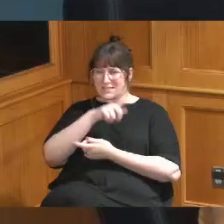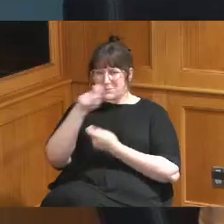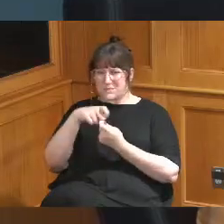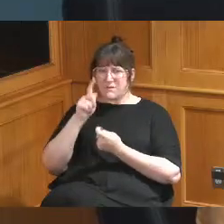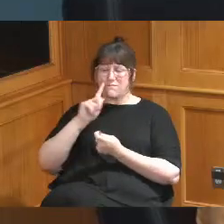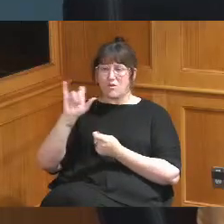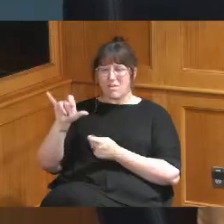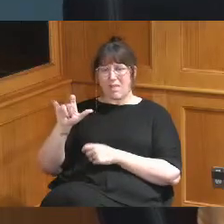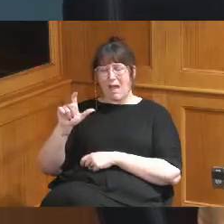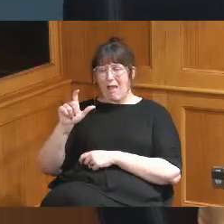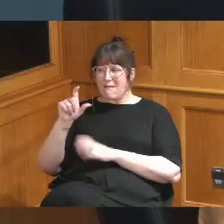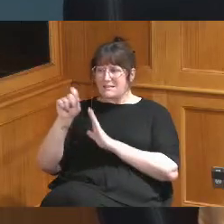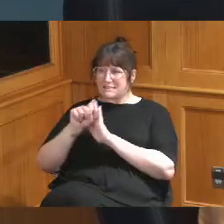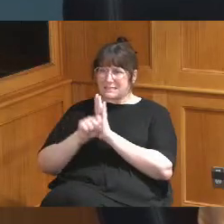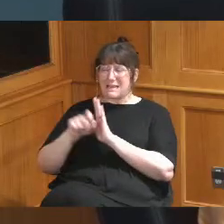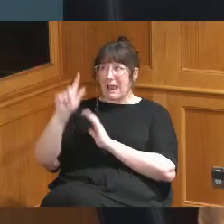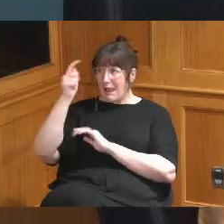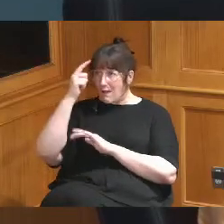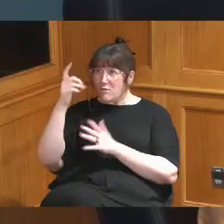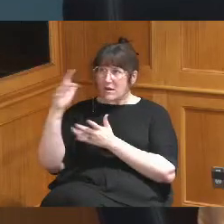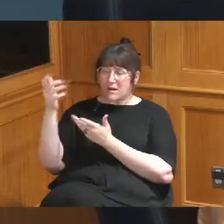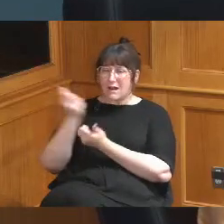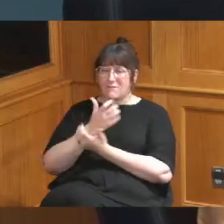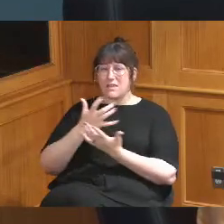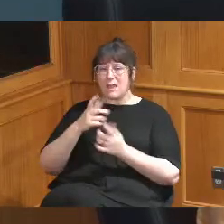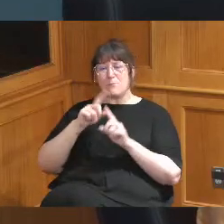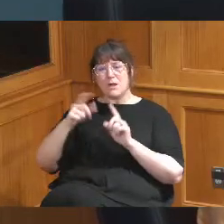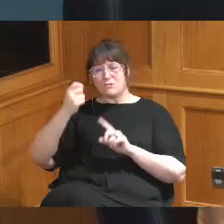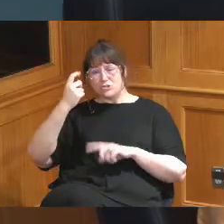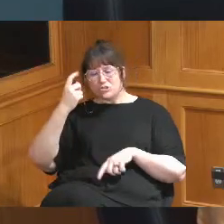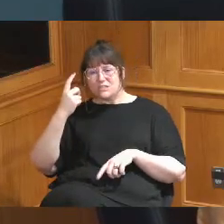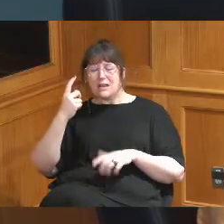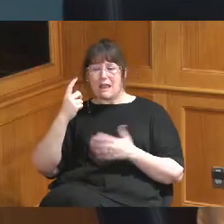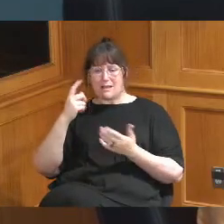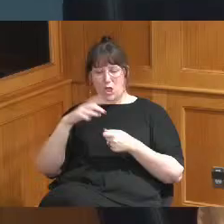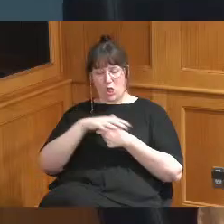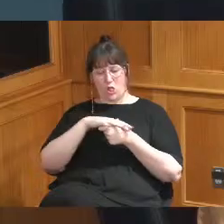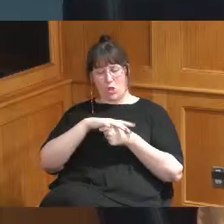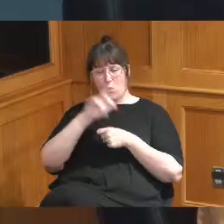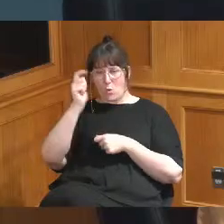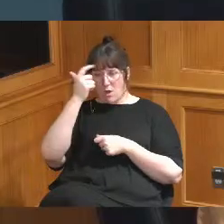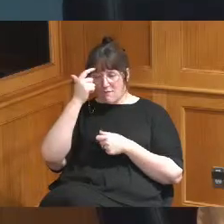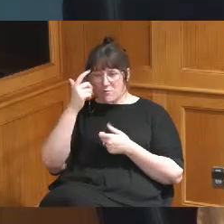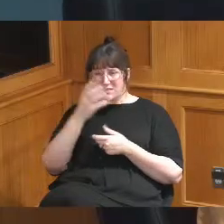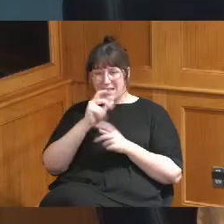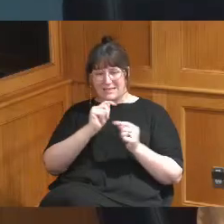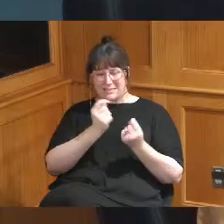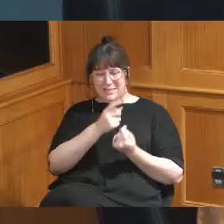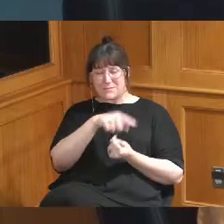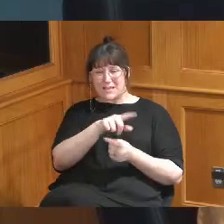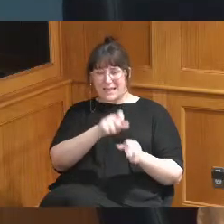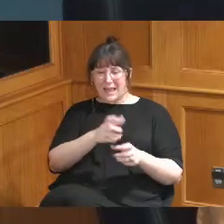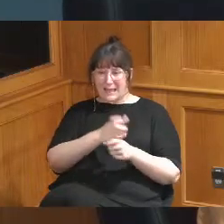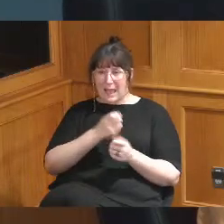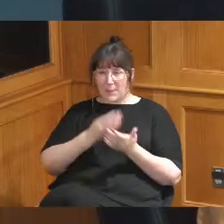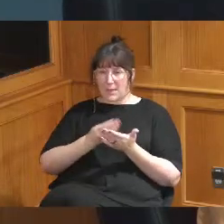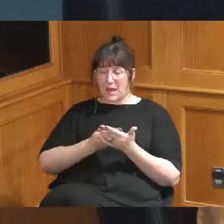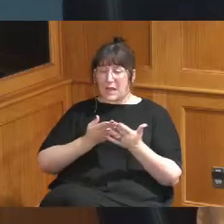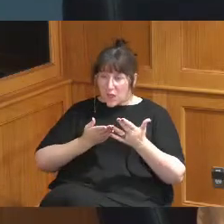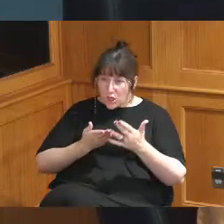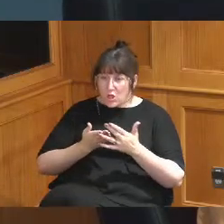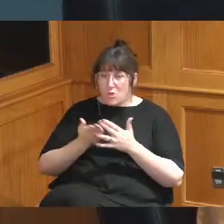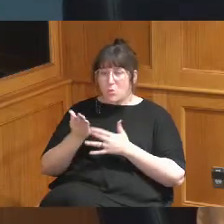state legislation, there is a mechanism for local governments and teams to get money from the state through